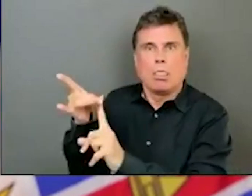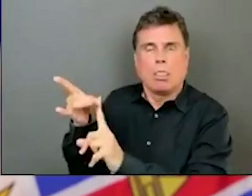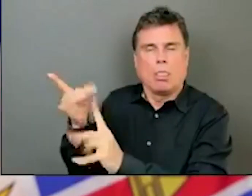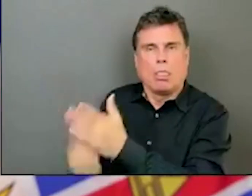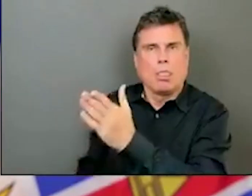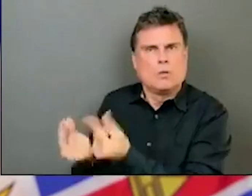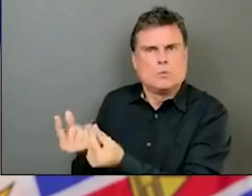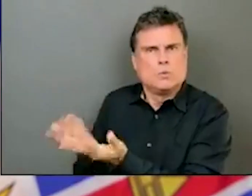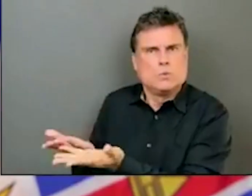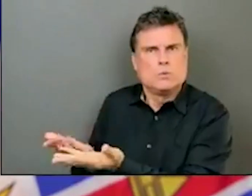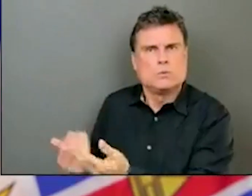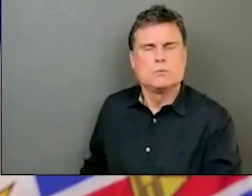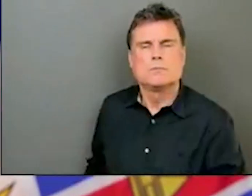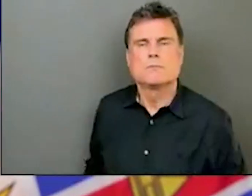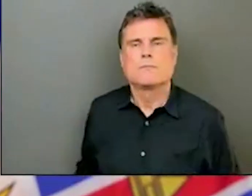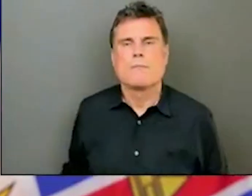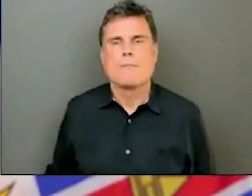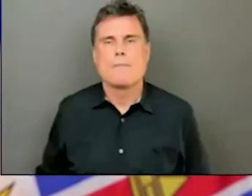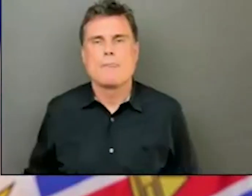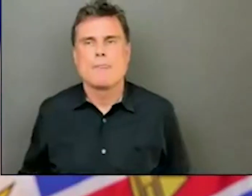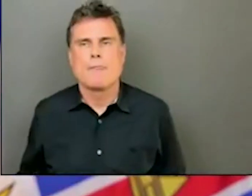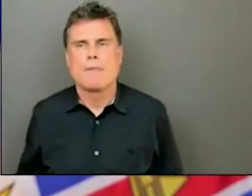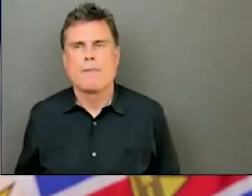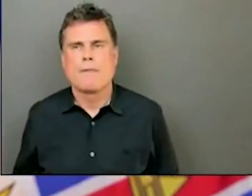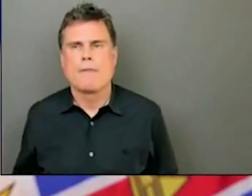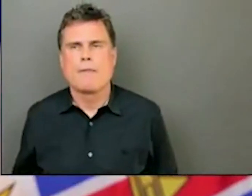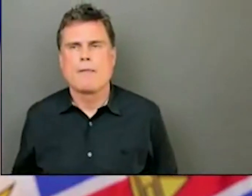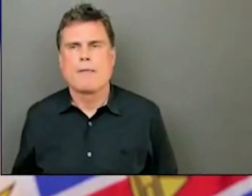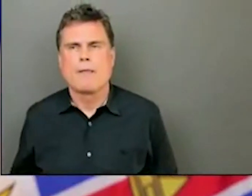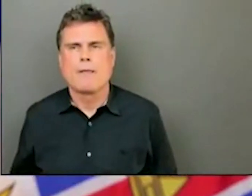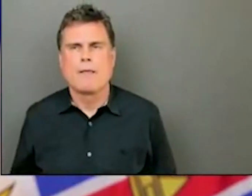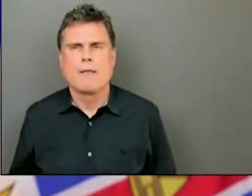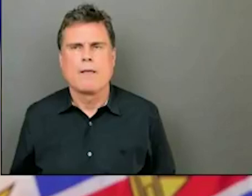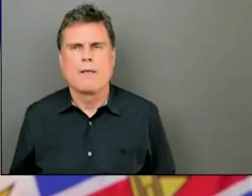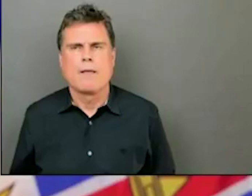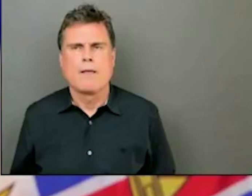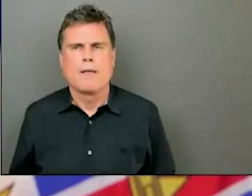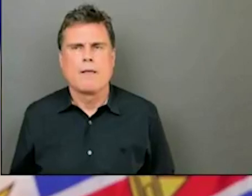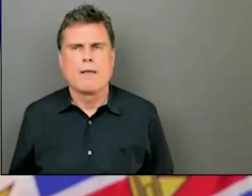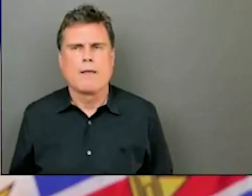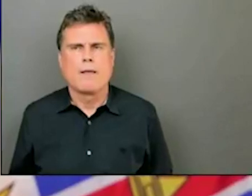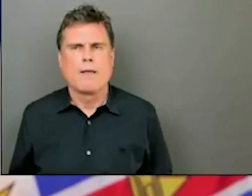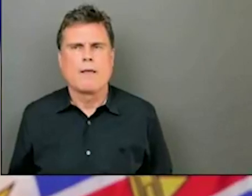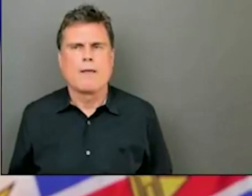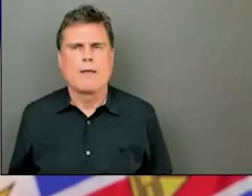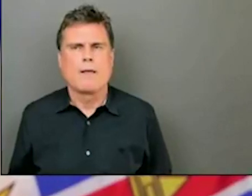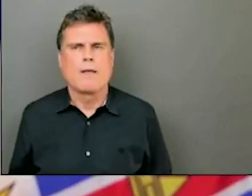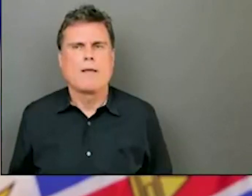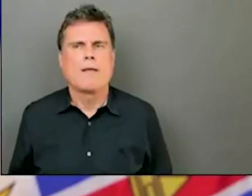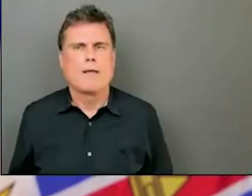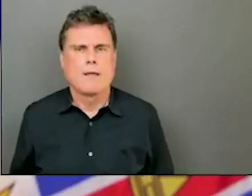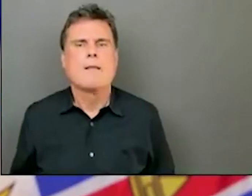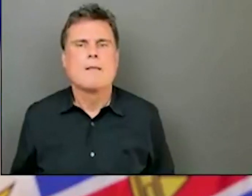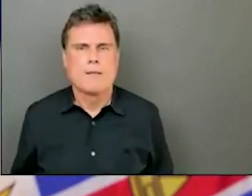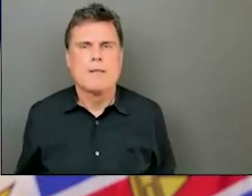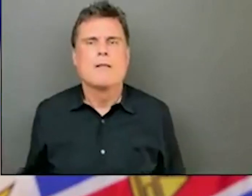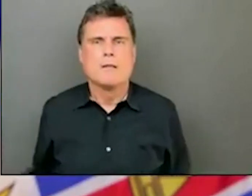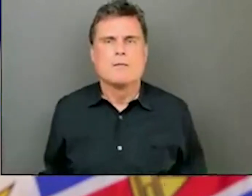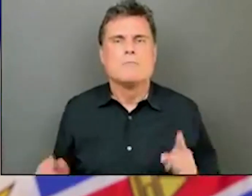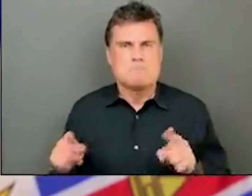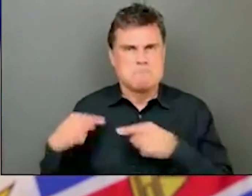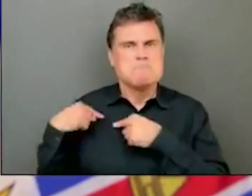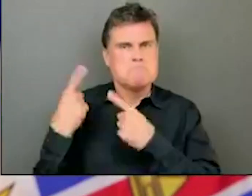Yeah, the people who die from COVID and with COVID has always been part of the tragedy of this